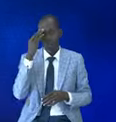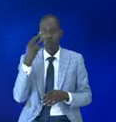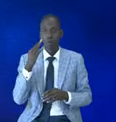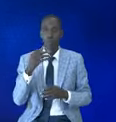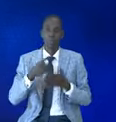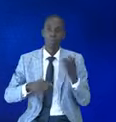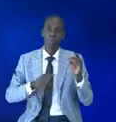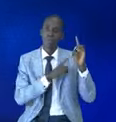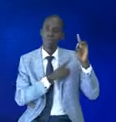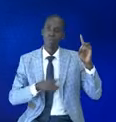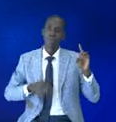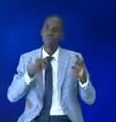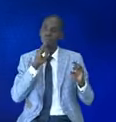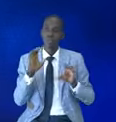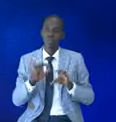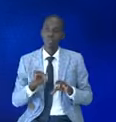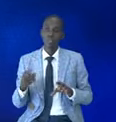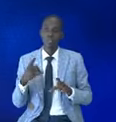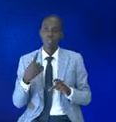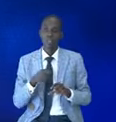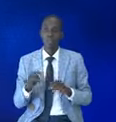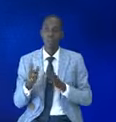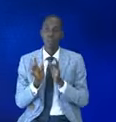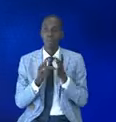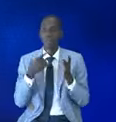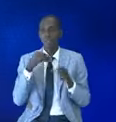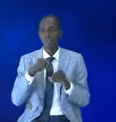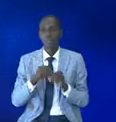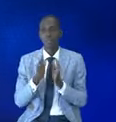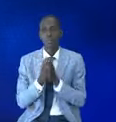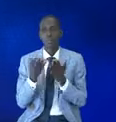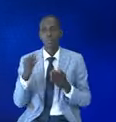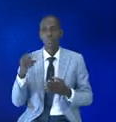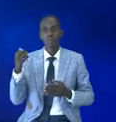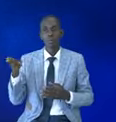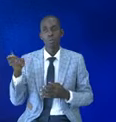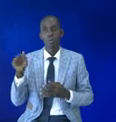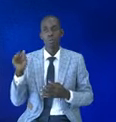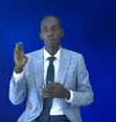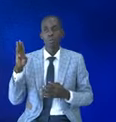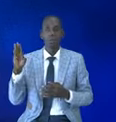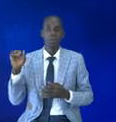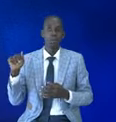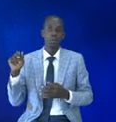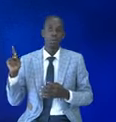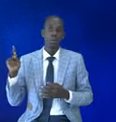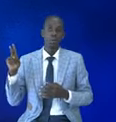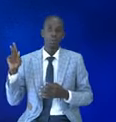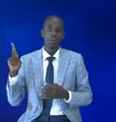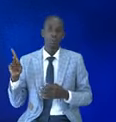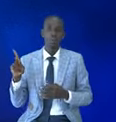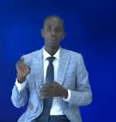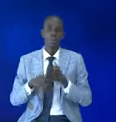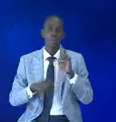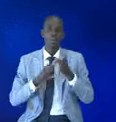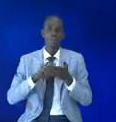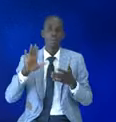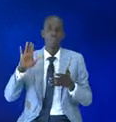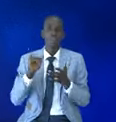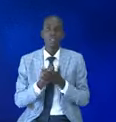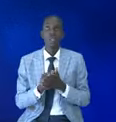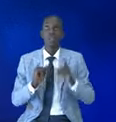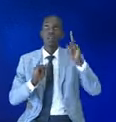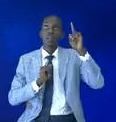thing. And the Bible tells us in Habakkuk chapter 1 verse 5 that I will walk a walk in your